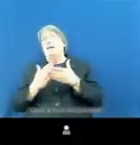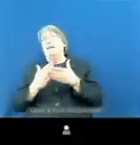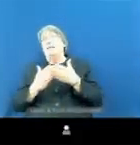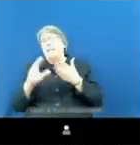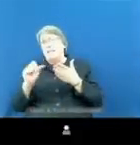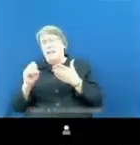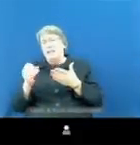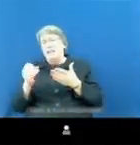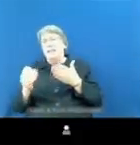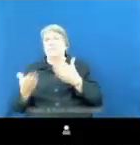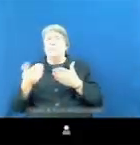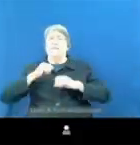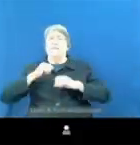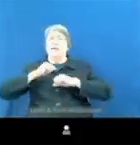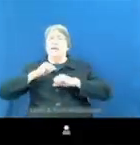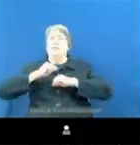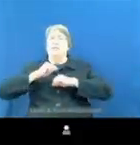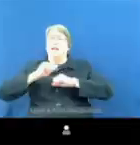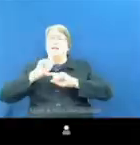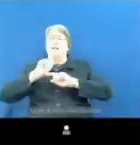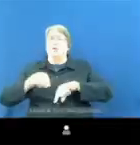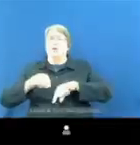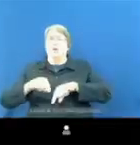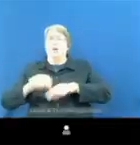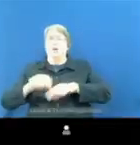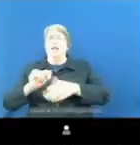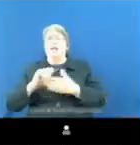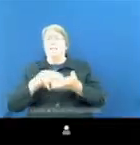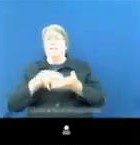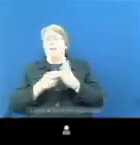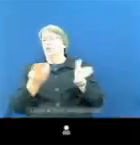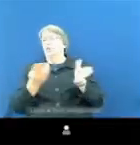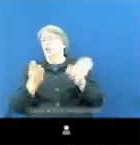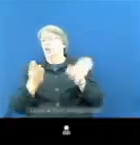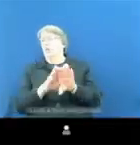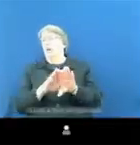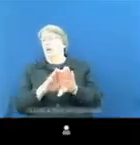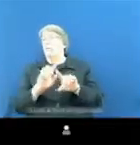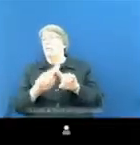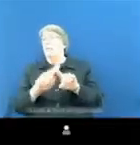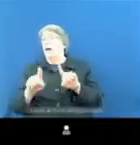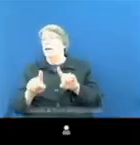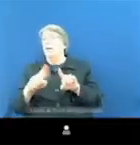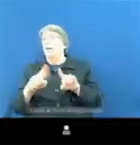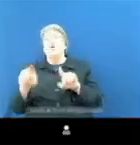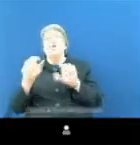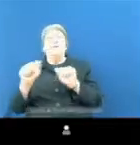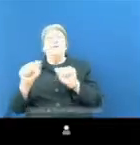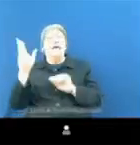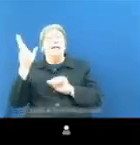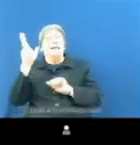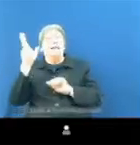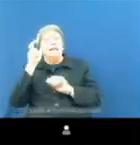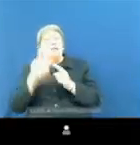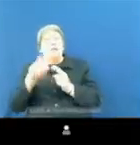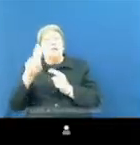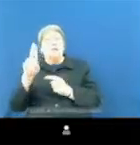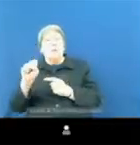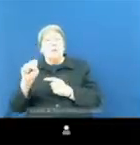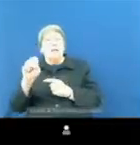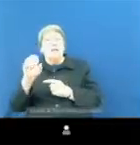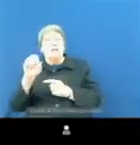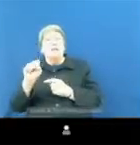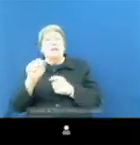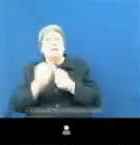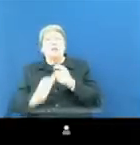a protective order in place that closes them. You can even listen to the United States Supreme Court online. You